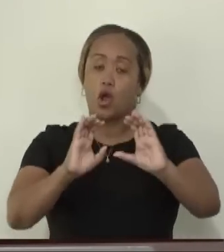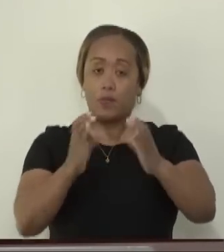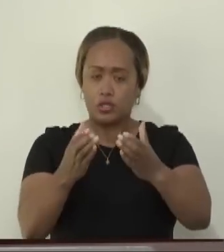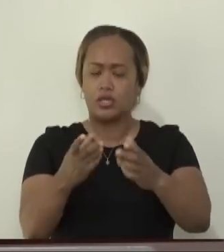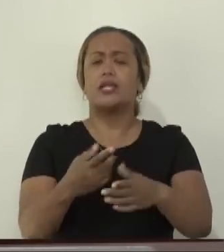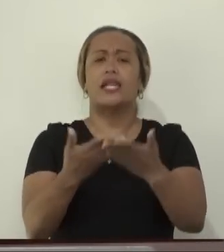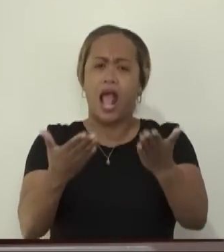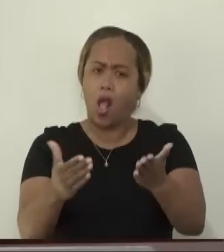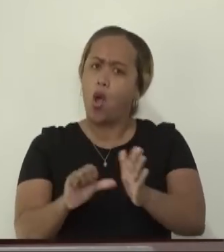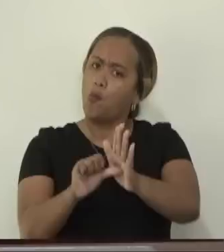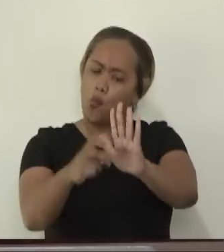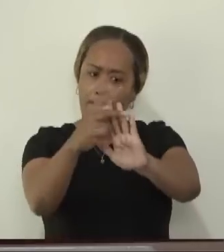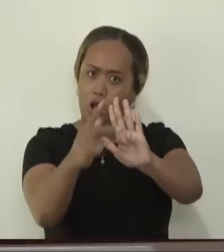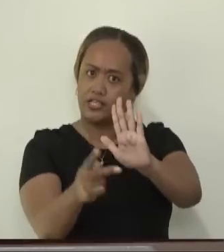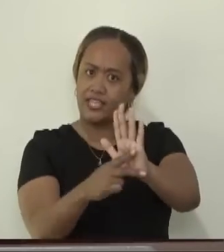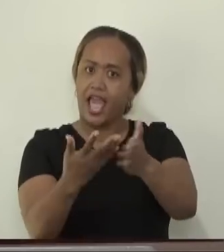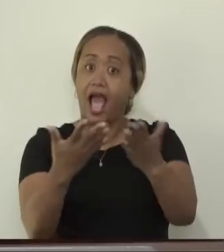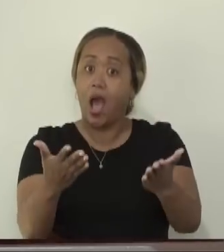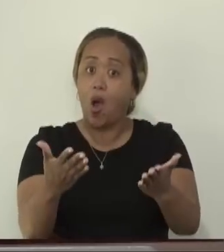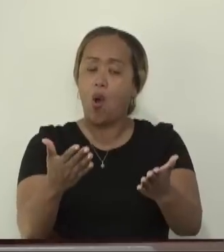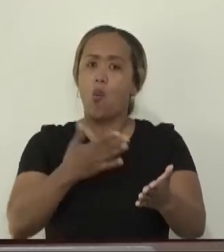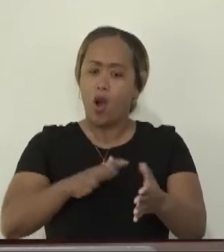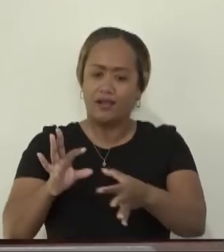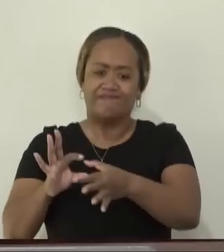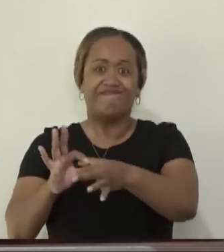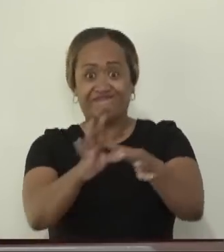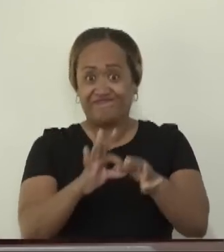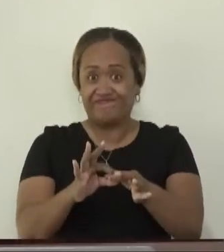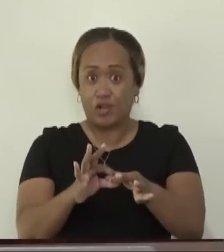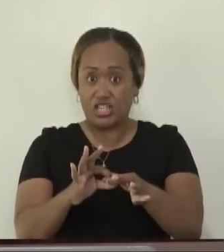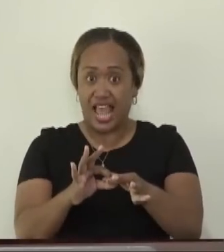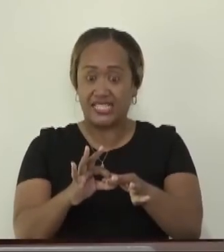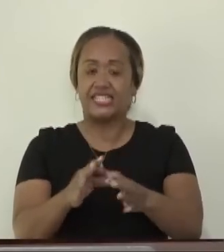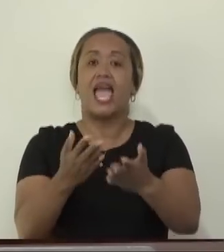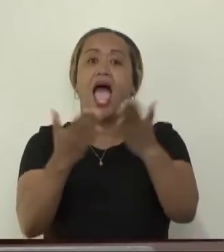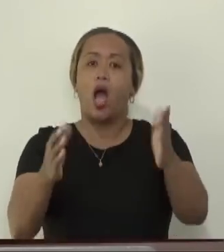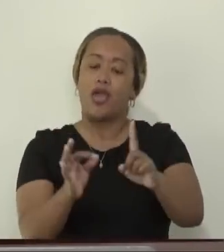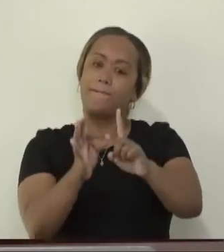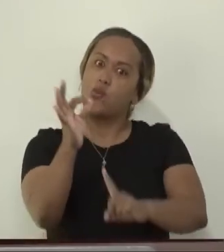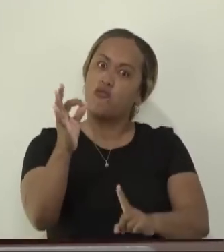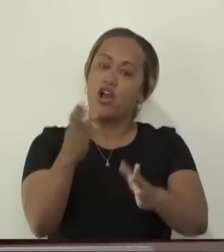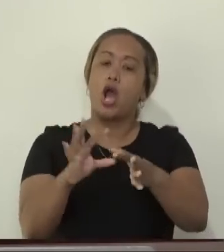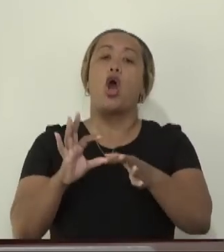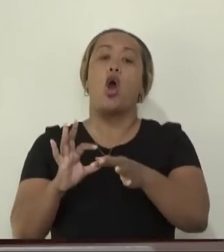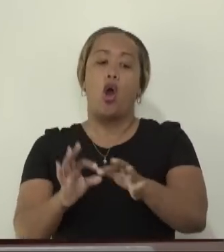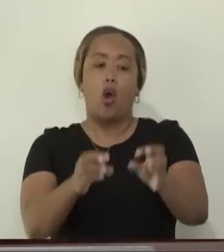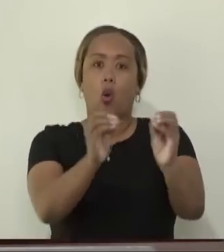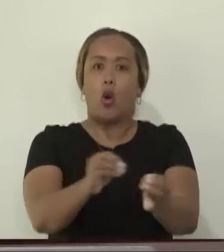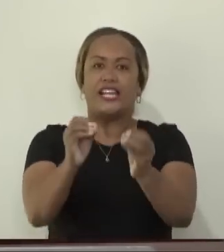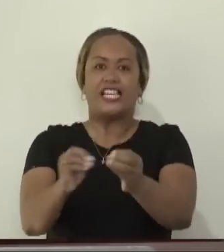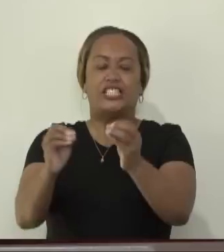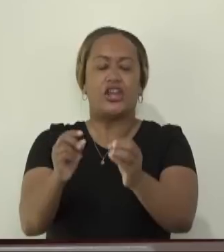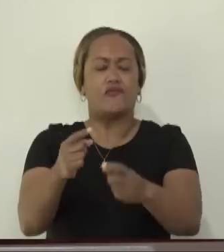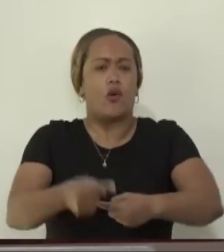is implementing policies to foster collegiality and improve coordination for